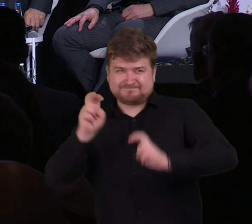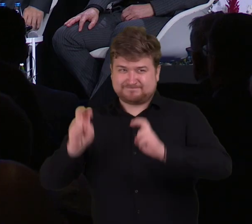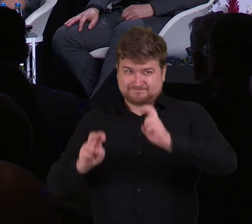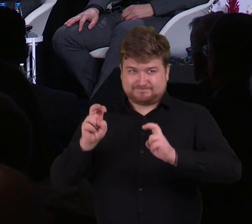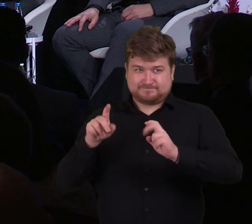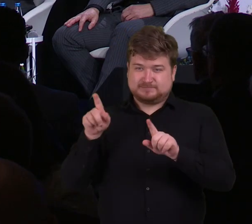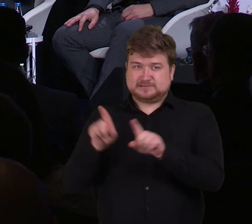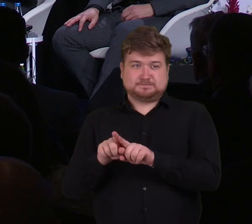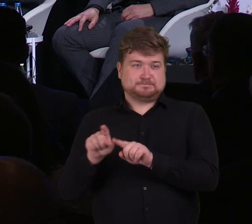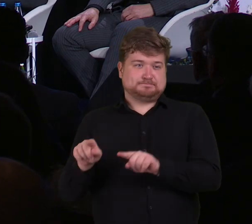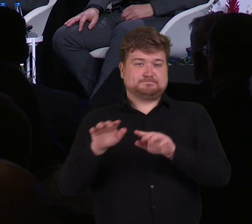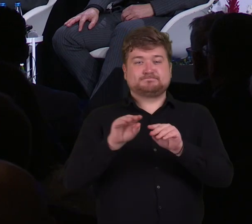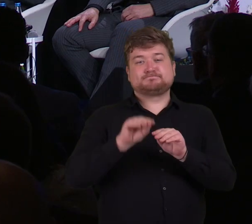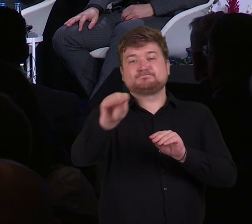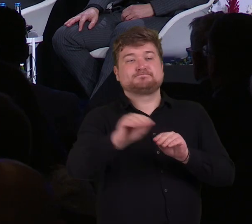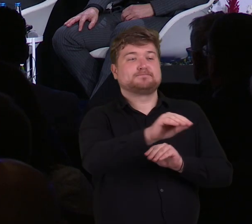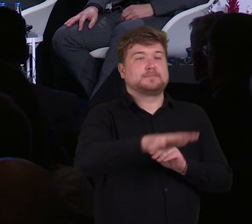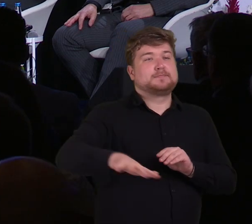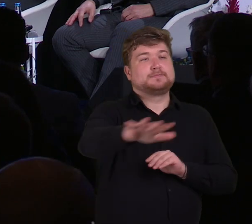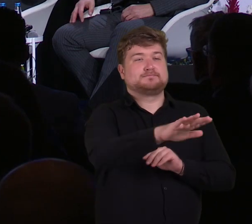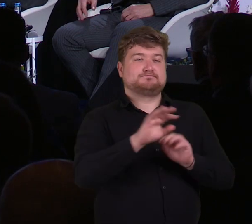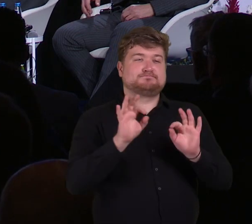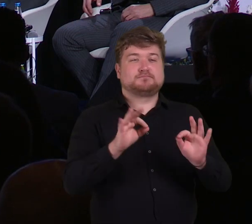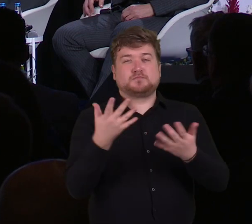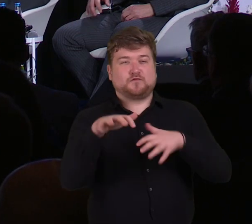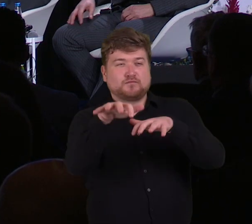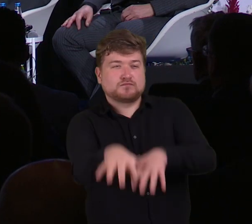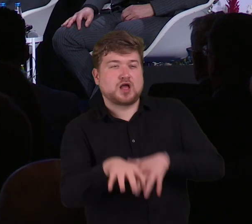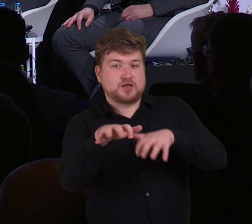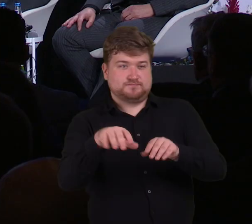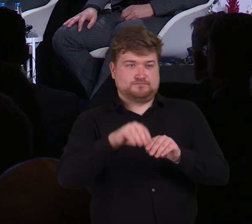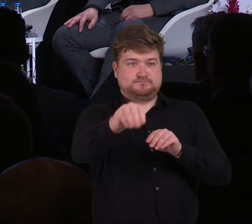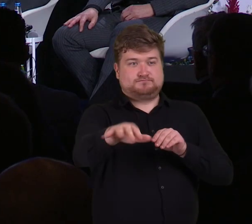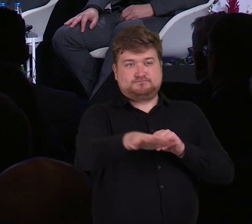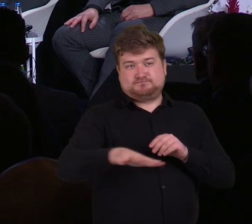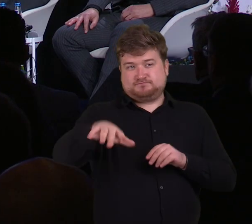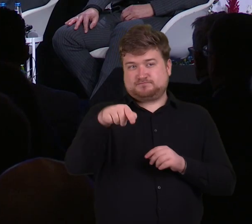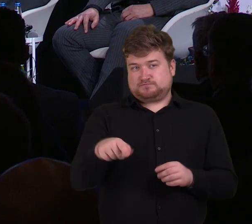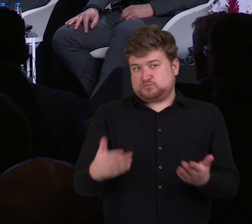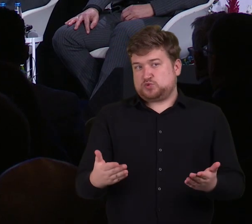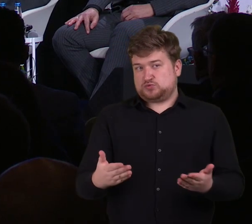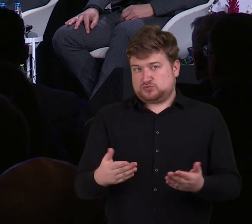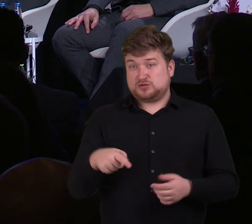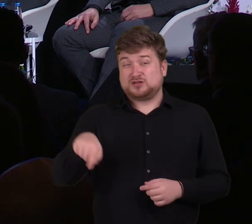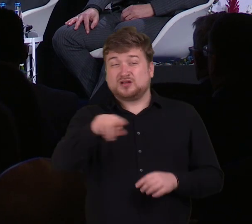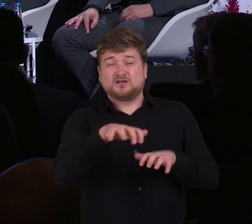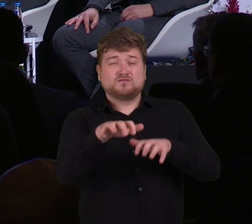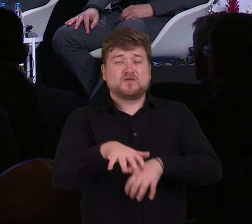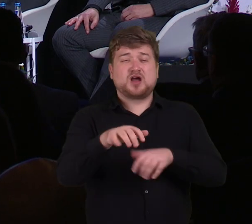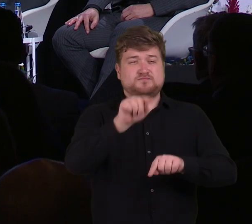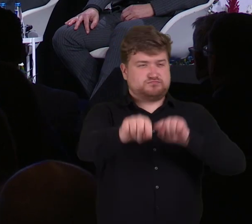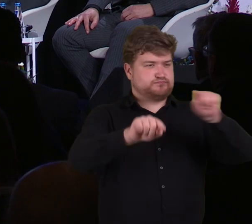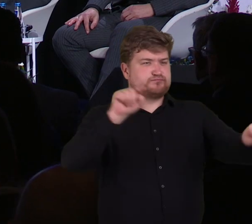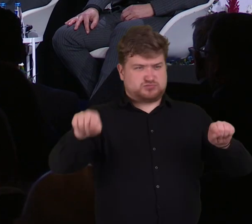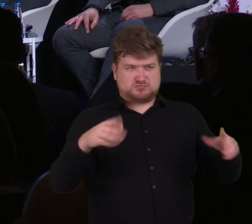city, surrounded by the rural areas. And you also, Primož, have your thoughts of how it